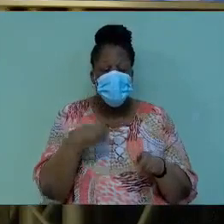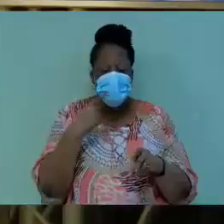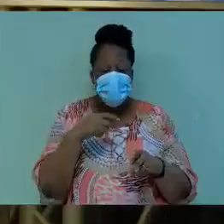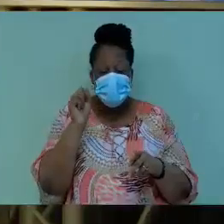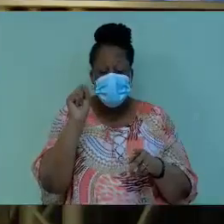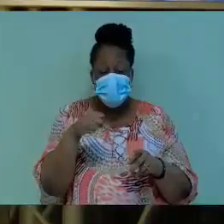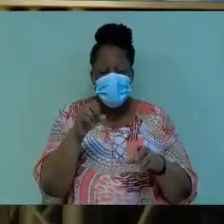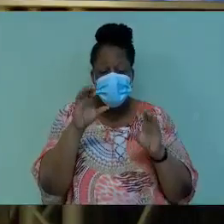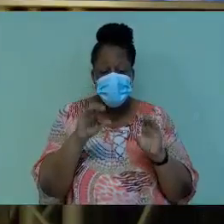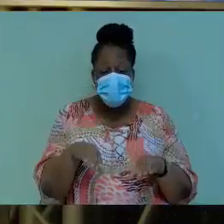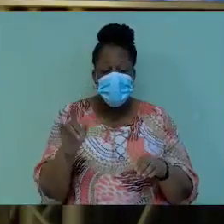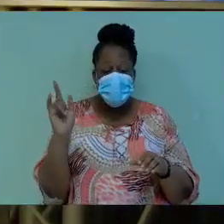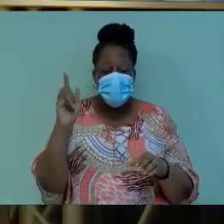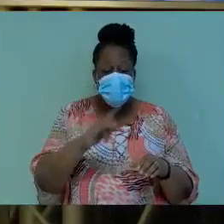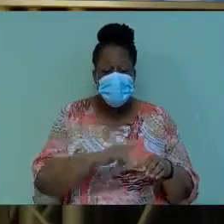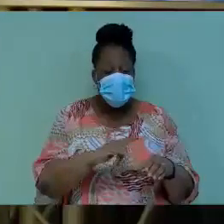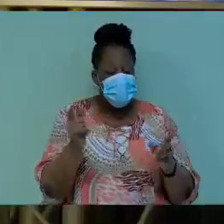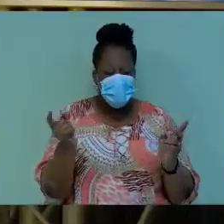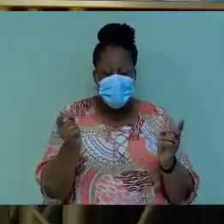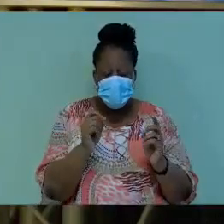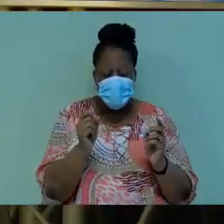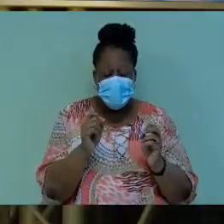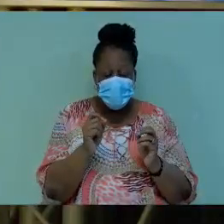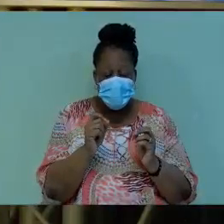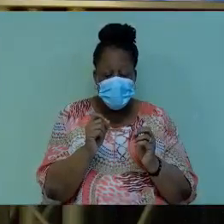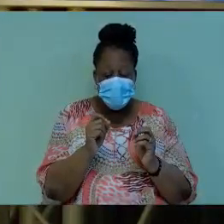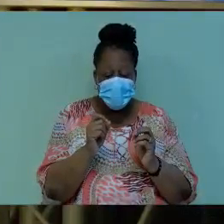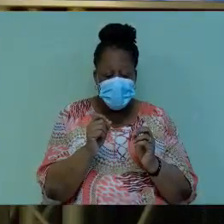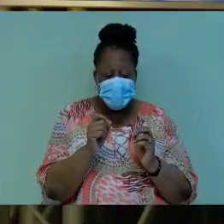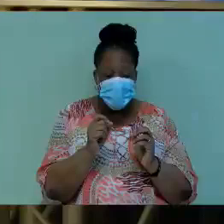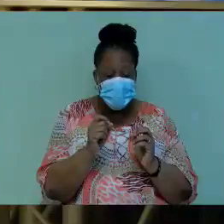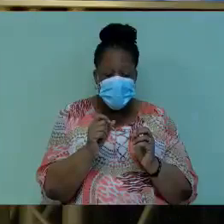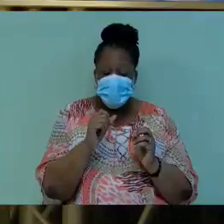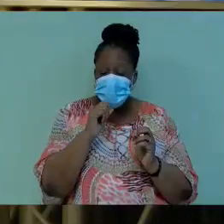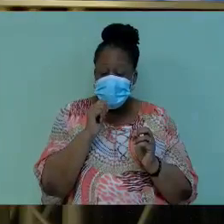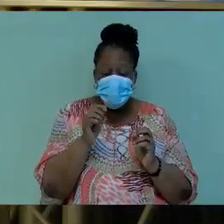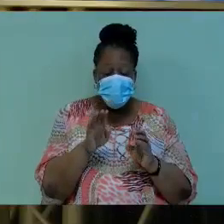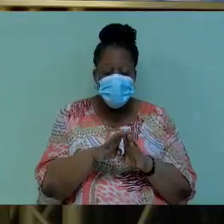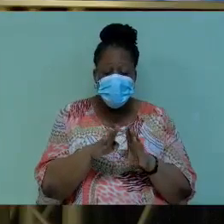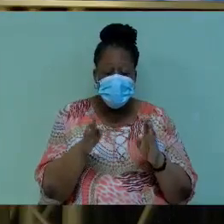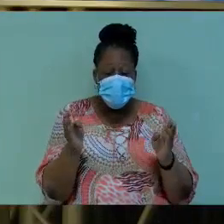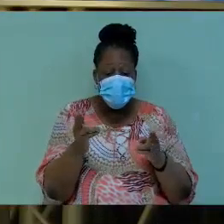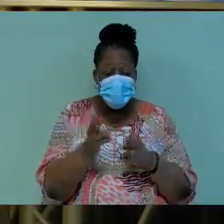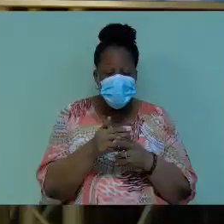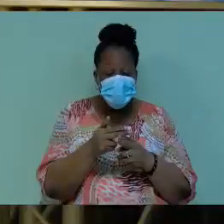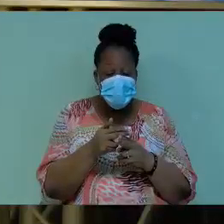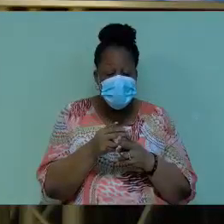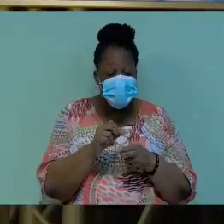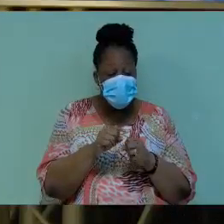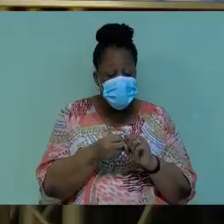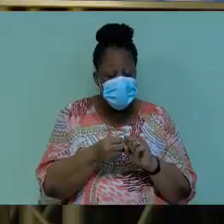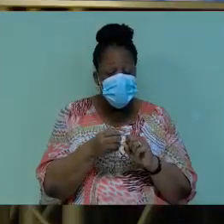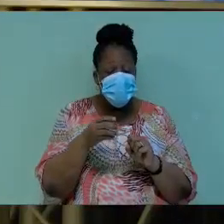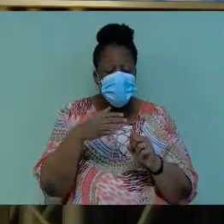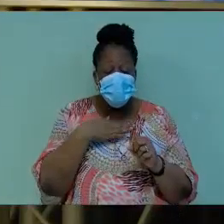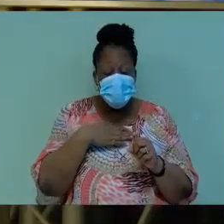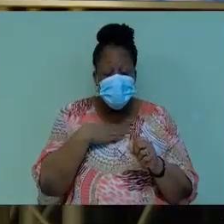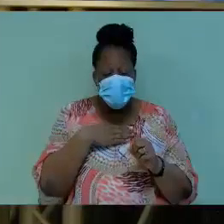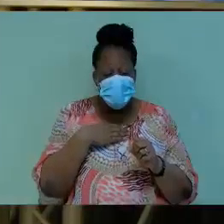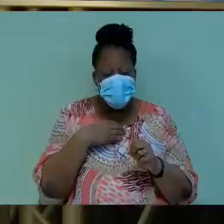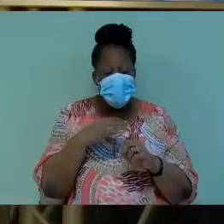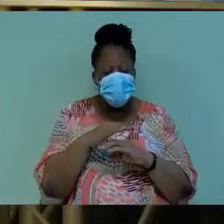government source that our borders will be opened anytime soon. So I want to make this